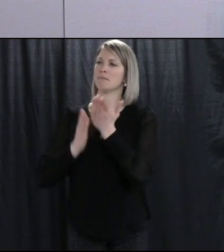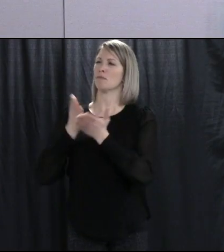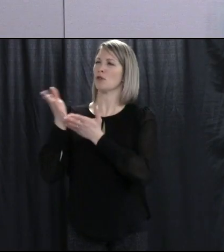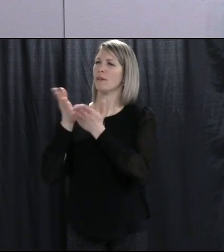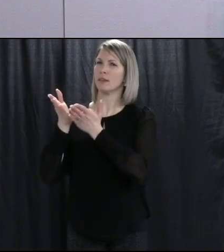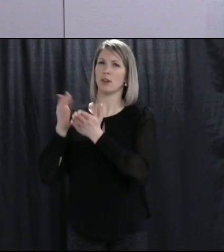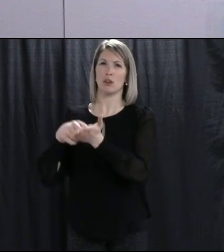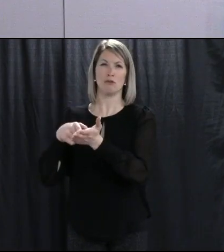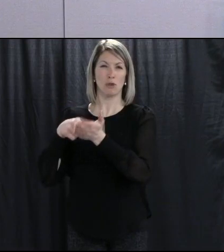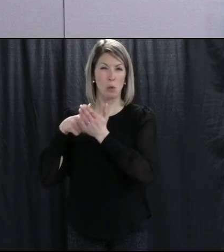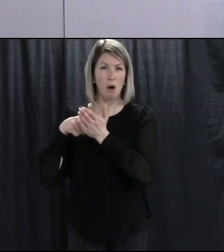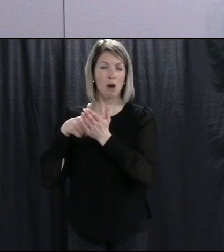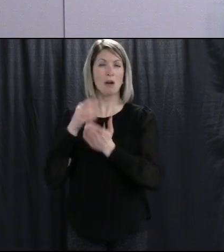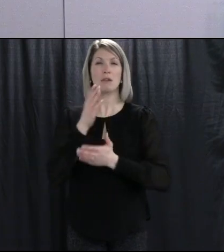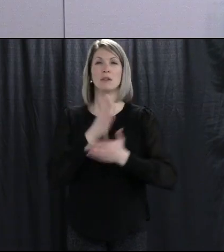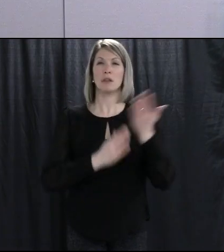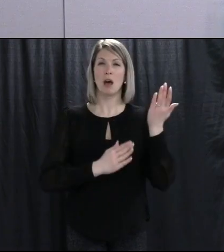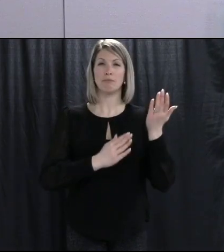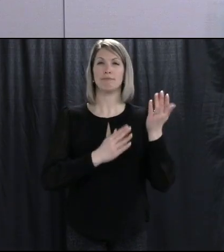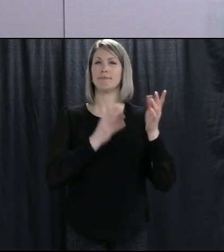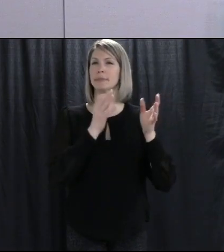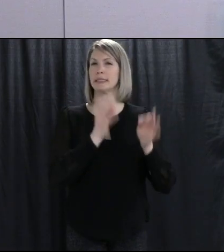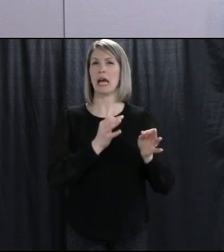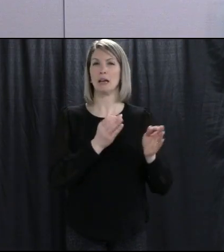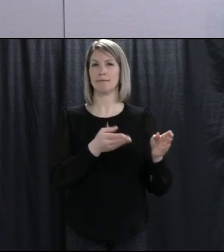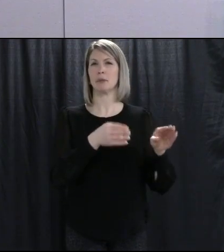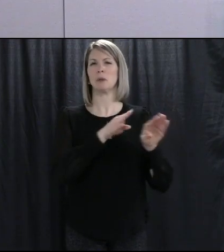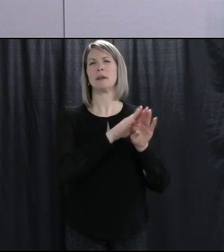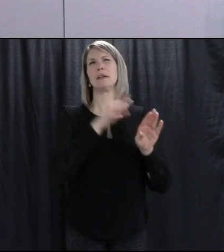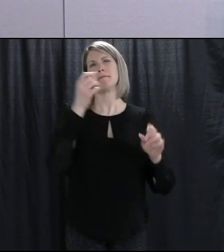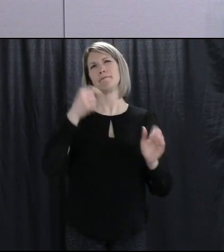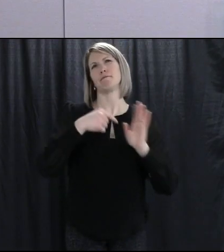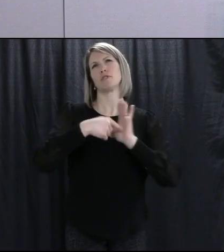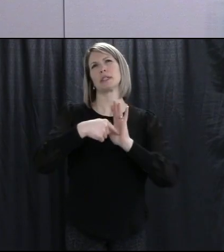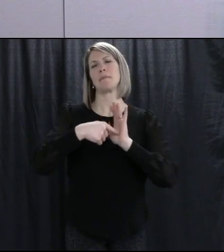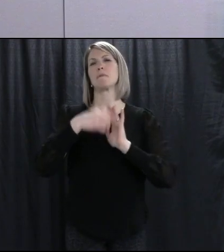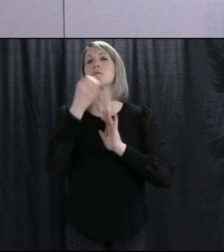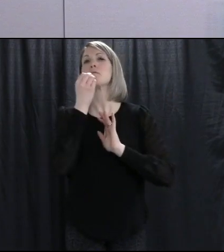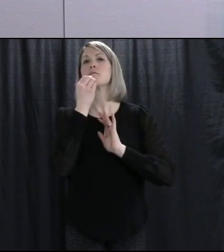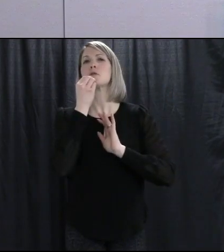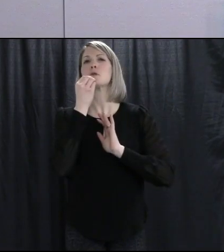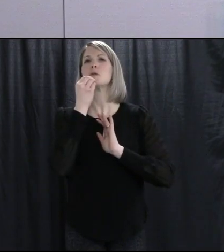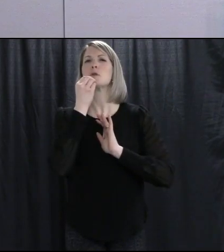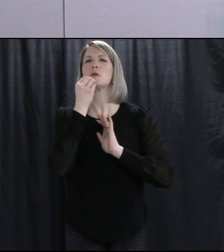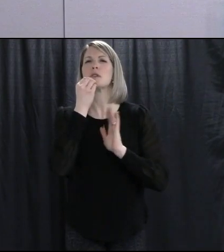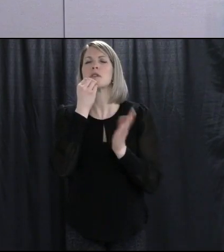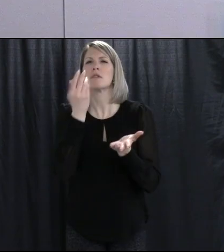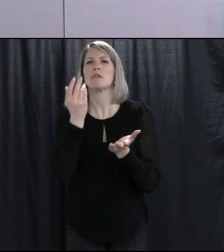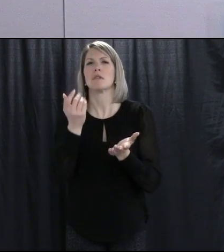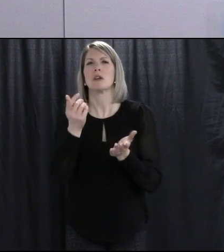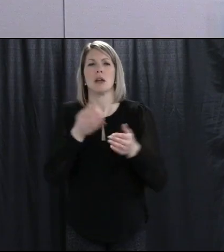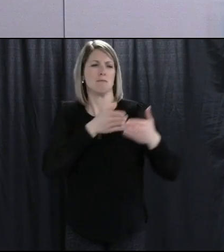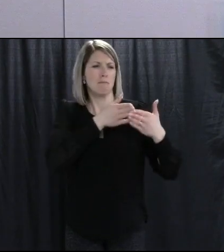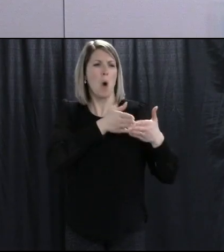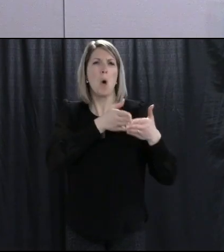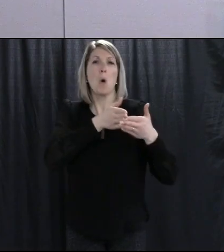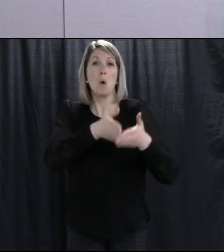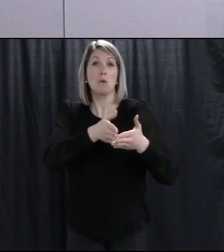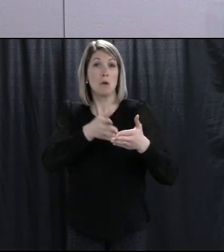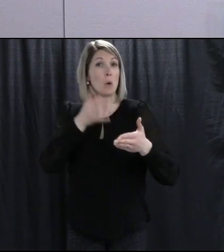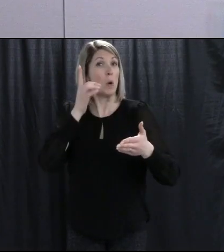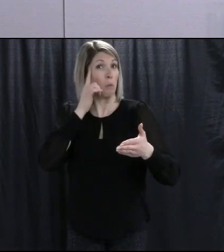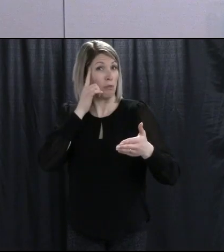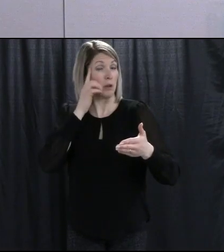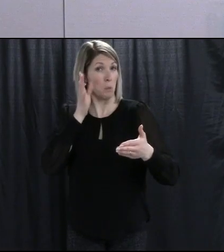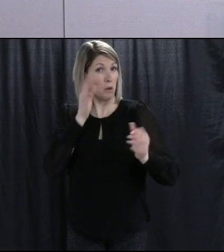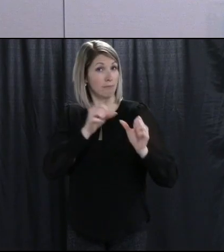talk to what you're, I'm thinking of, for example, food supplies coming across on the ferry, that sort of thing. What's